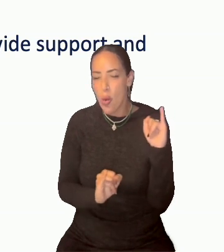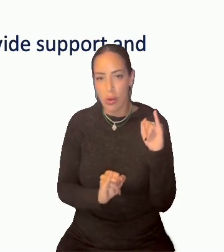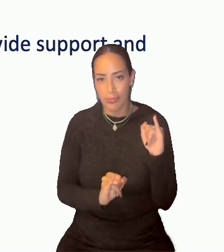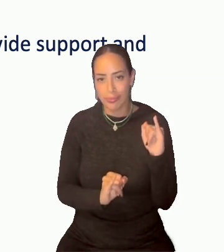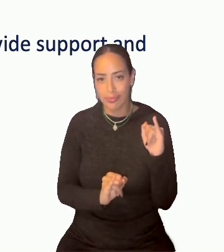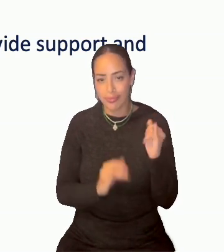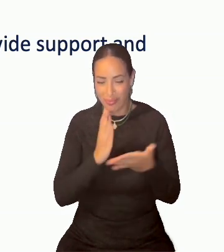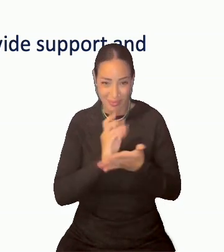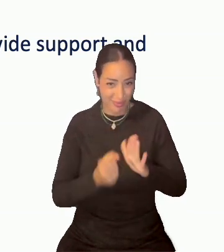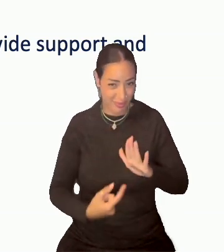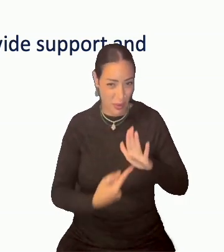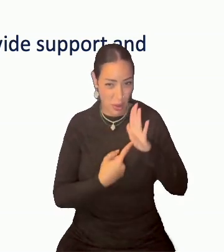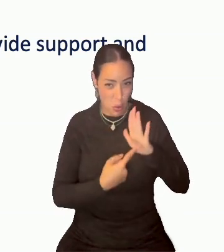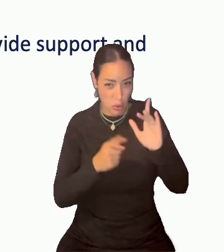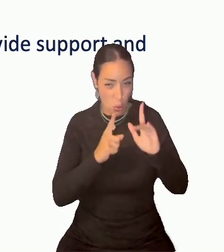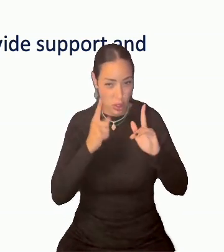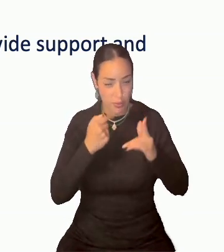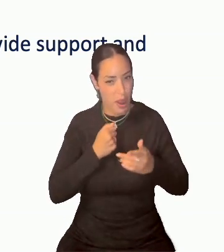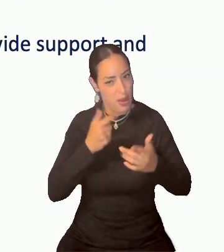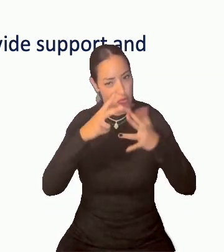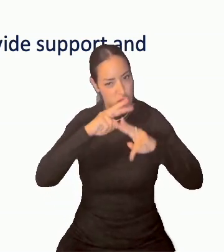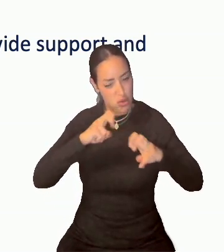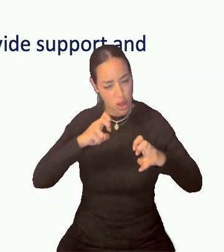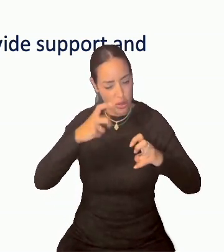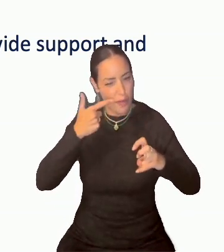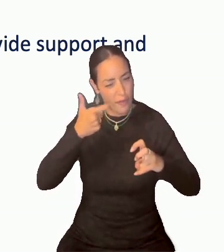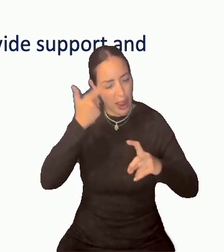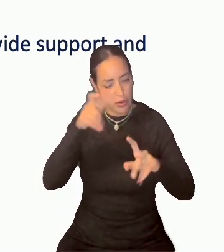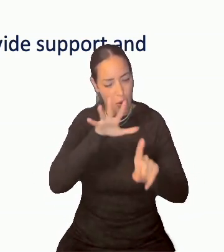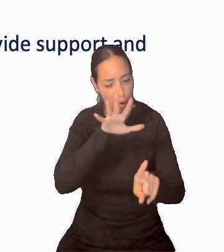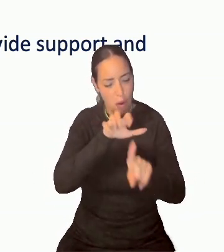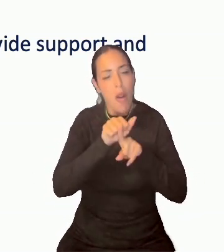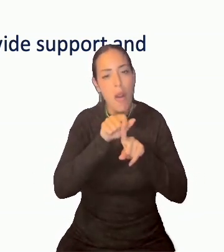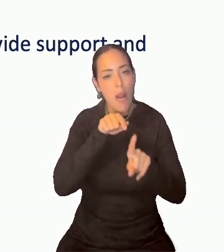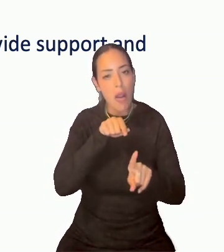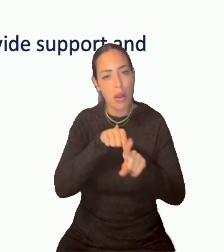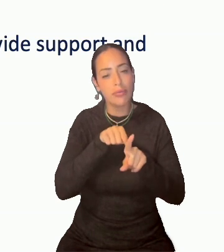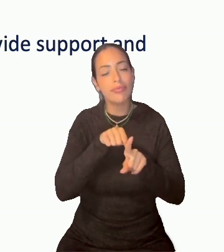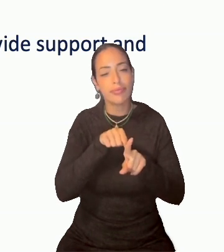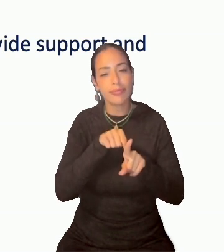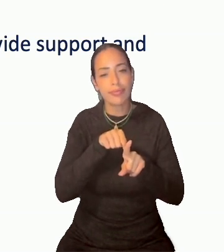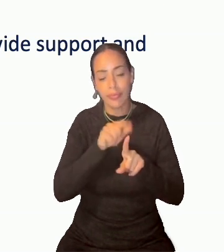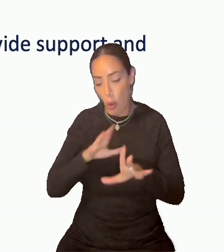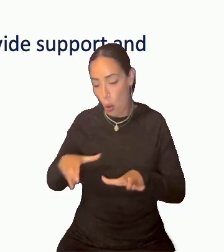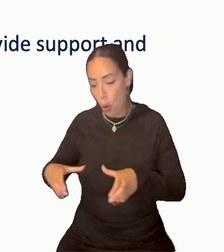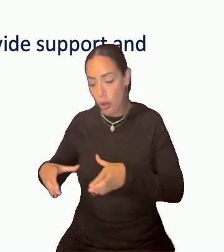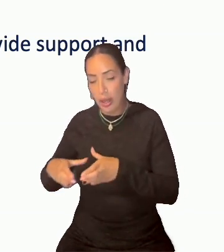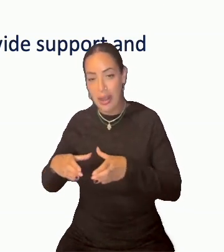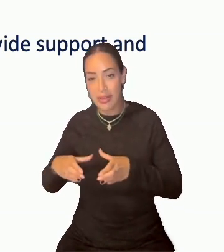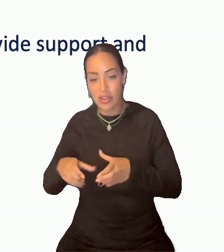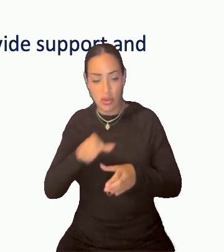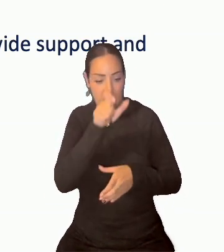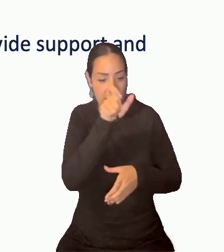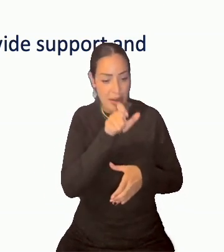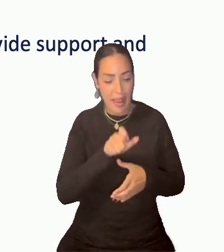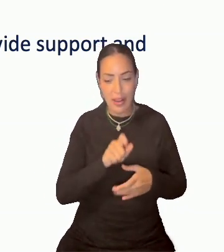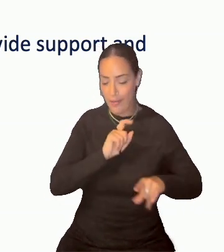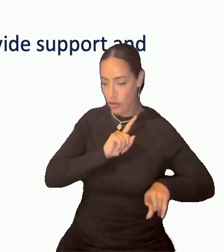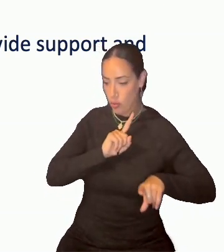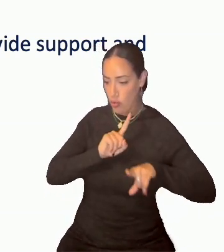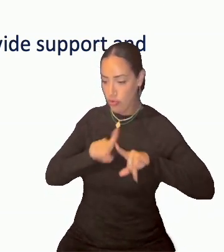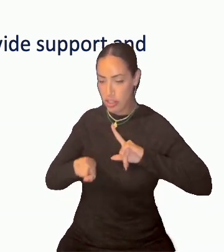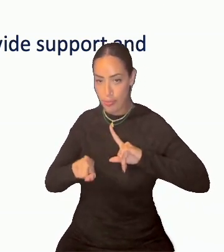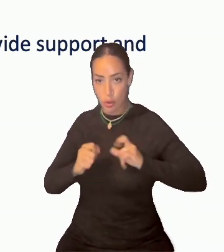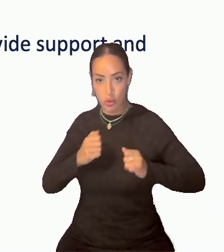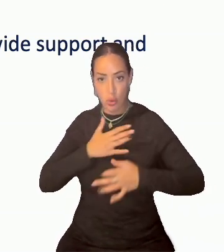What was particularly significant about the findings of my research was that the organisational and individual responses to loss had the potential